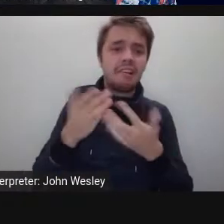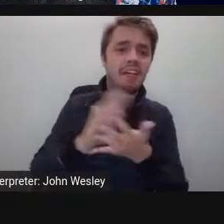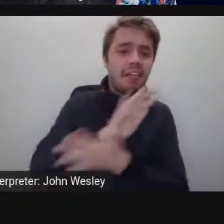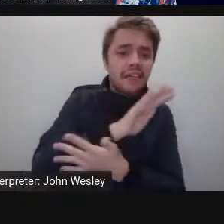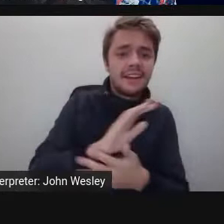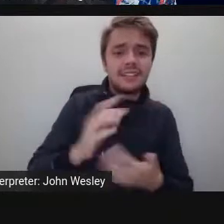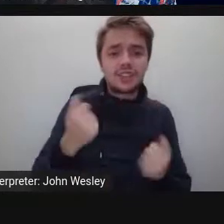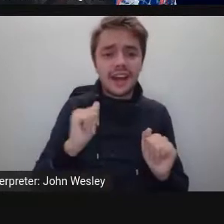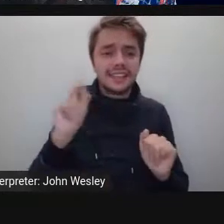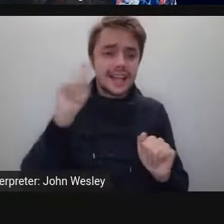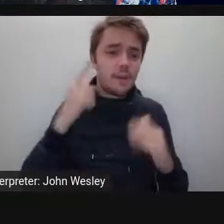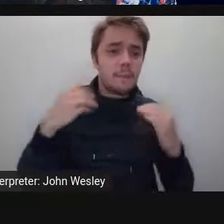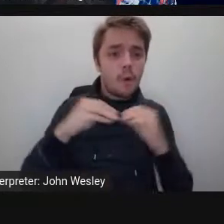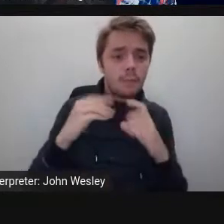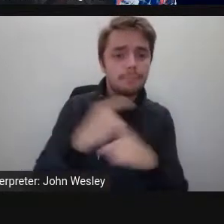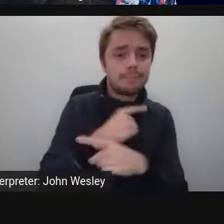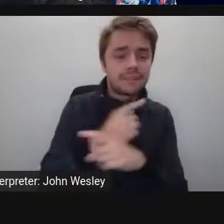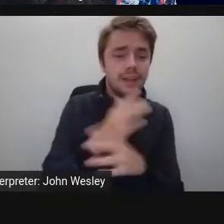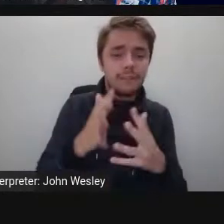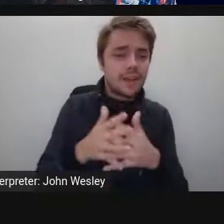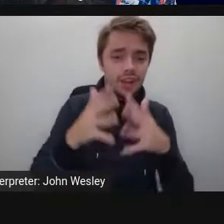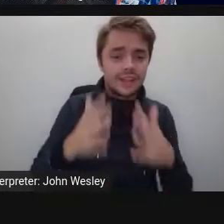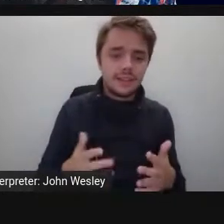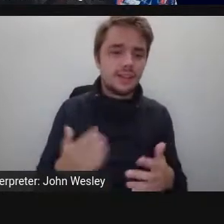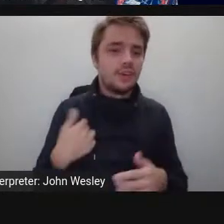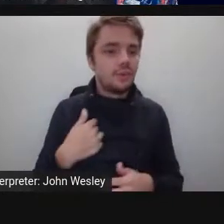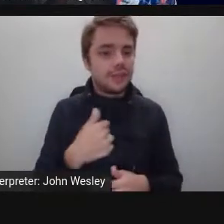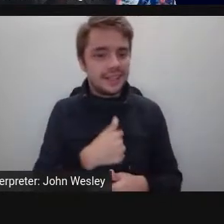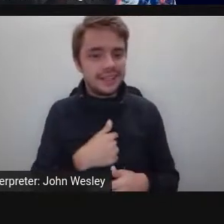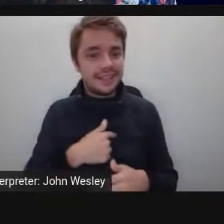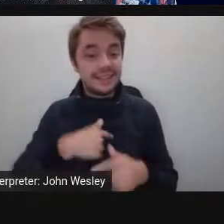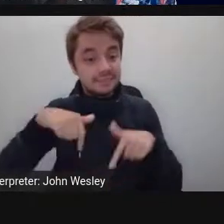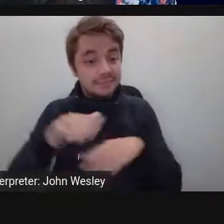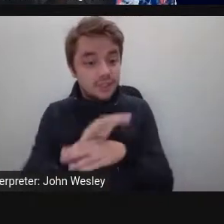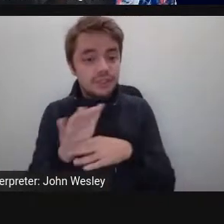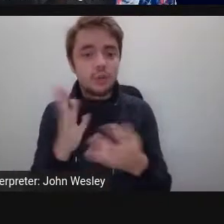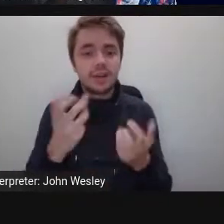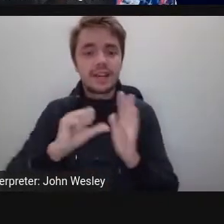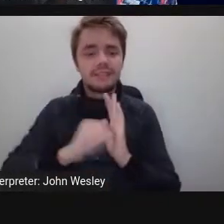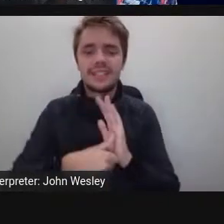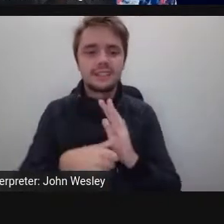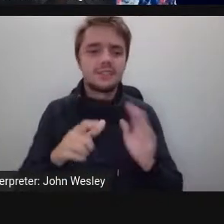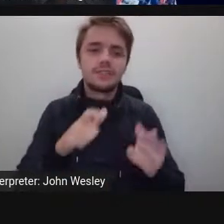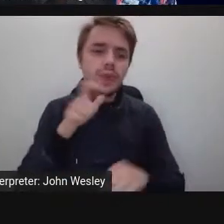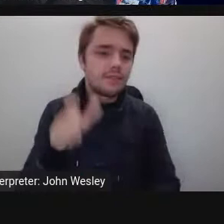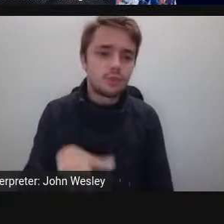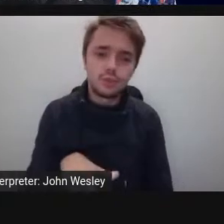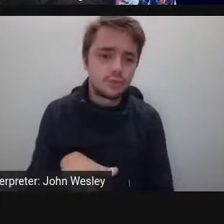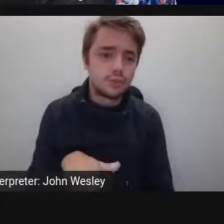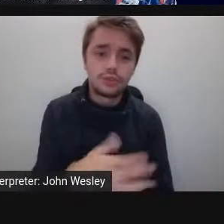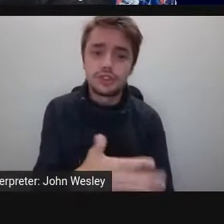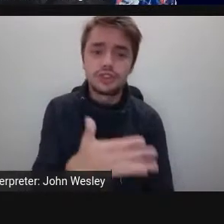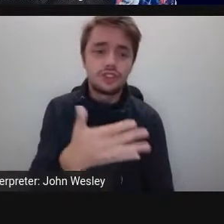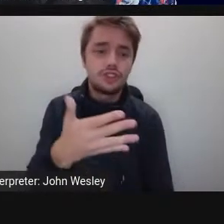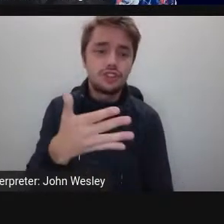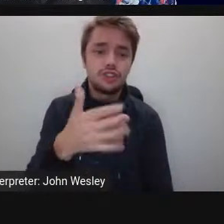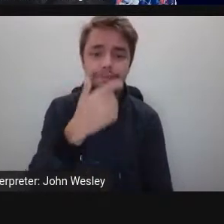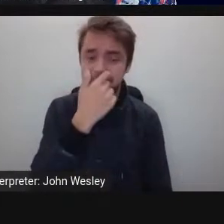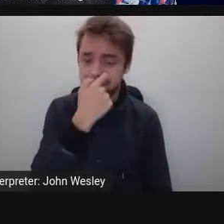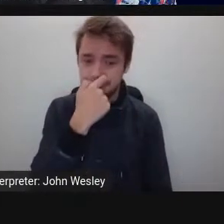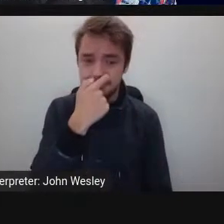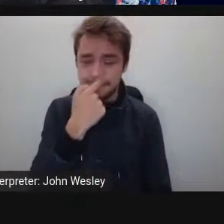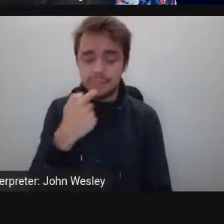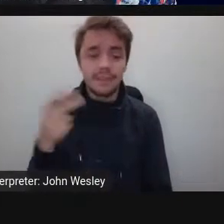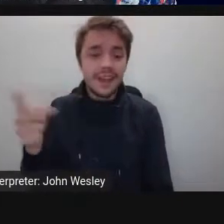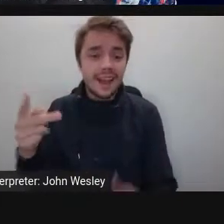film, we also wanted to emphasize that you don't need that. They did an amazing job speaking English with the voices that they